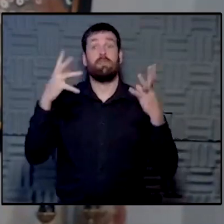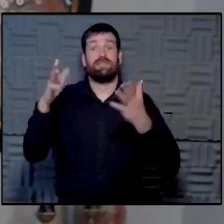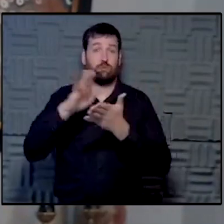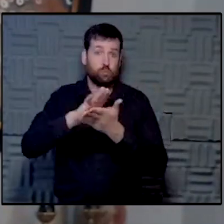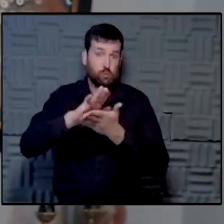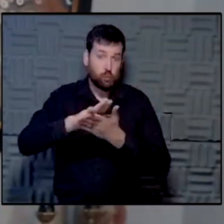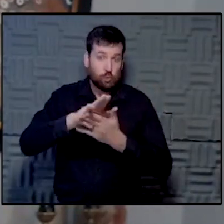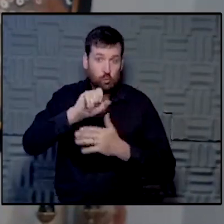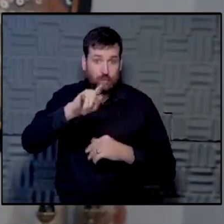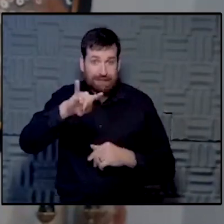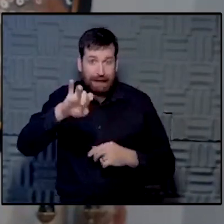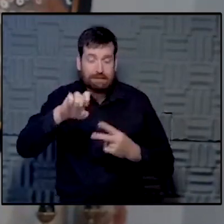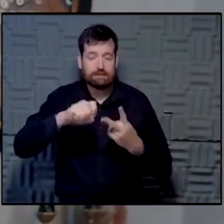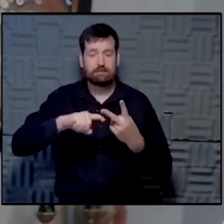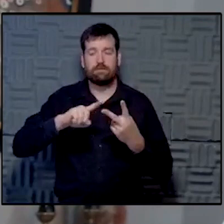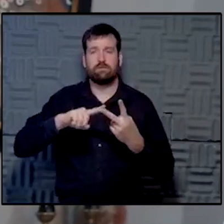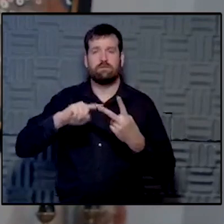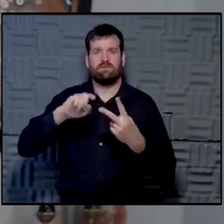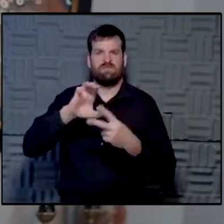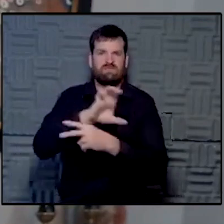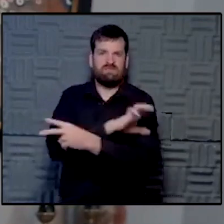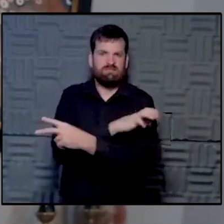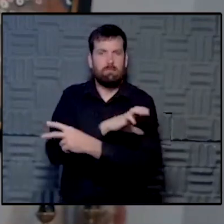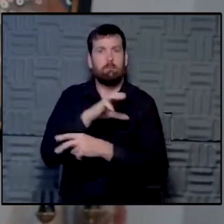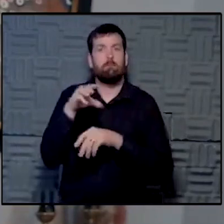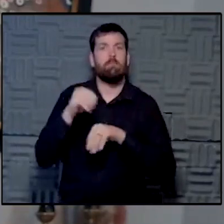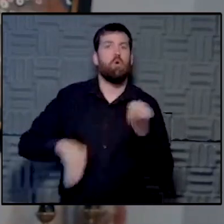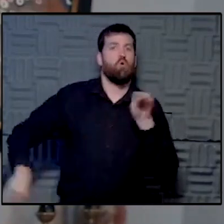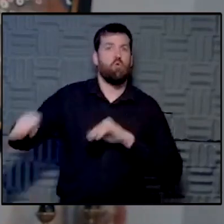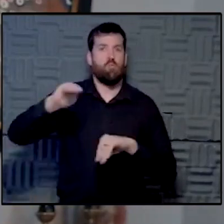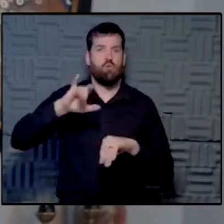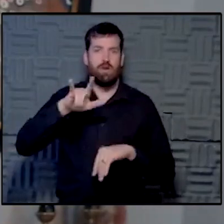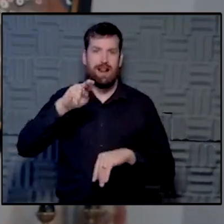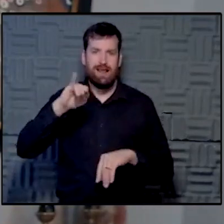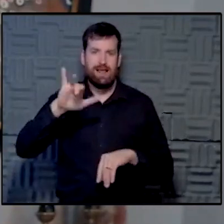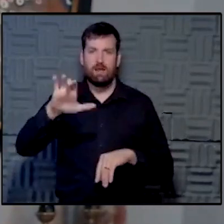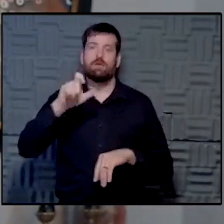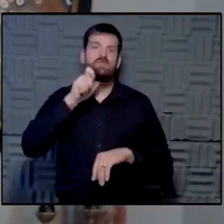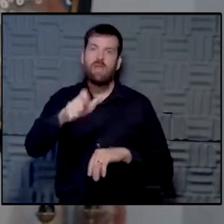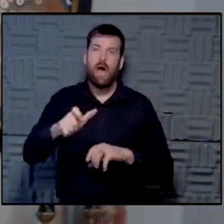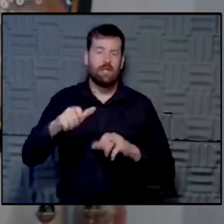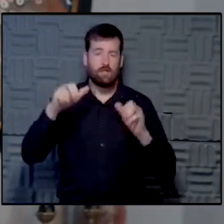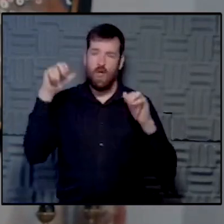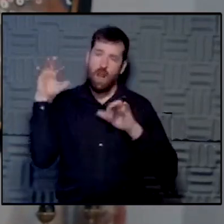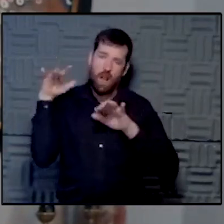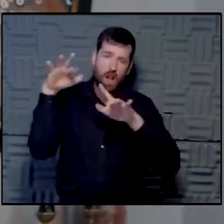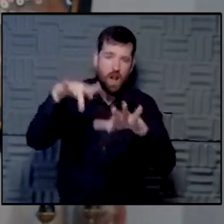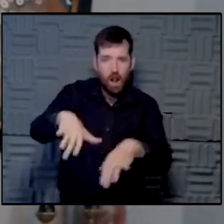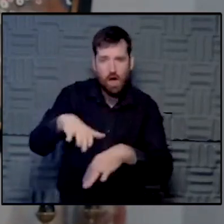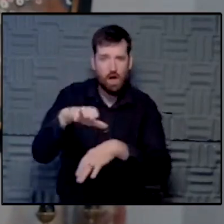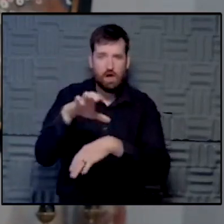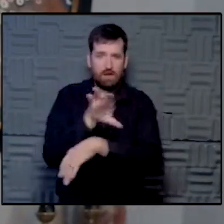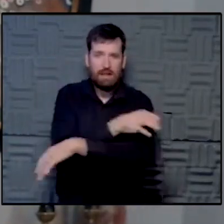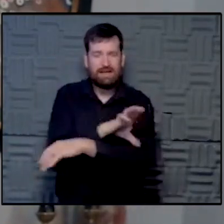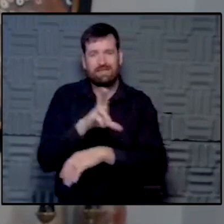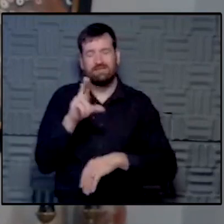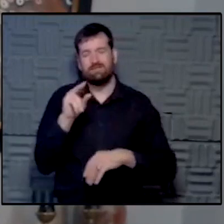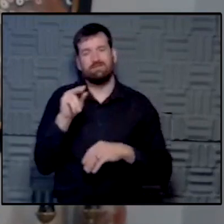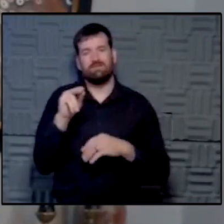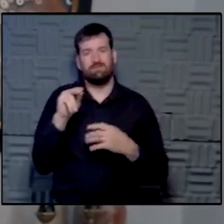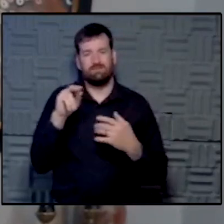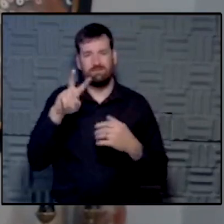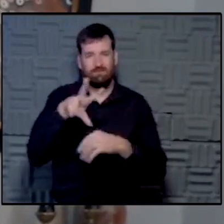mobile clinics. It's not the big mass vaccination clinics like we've seen earlier on during this